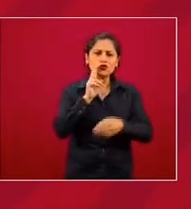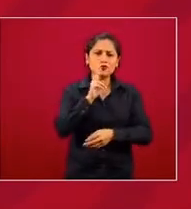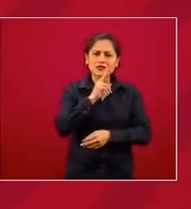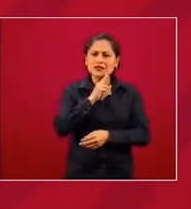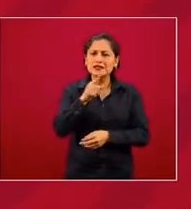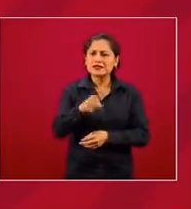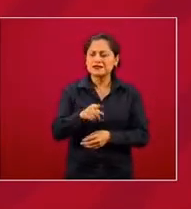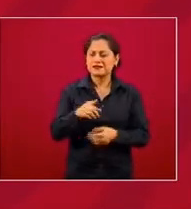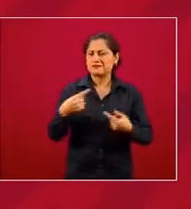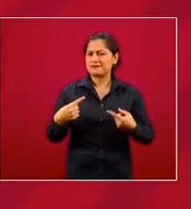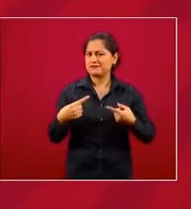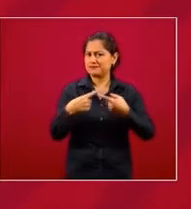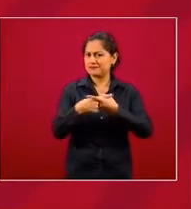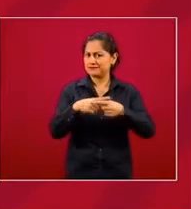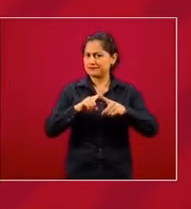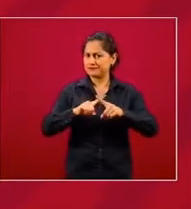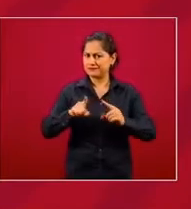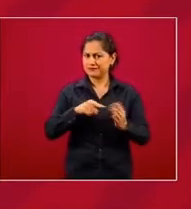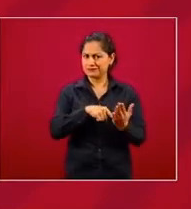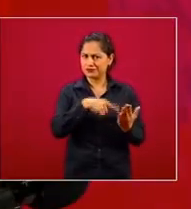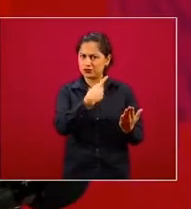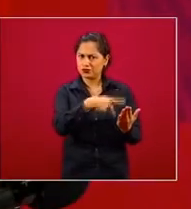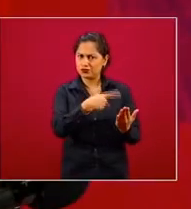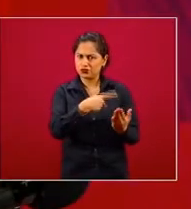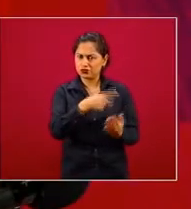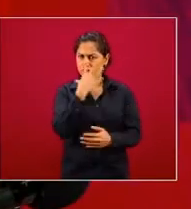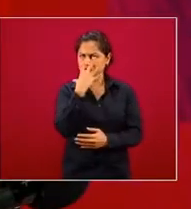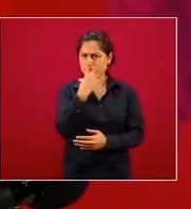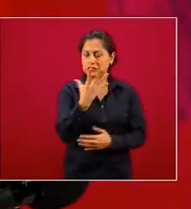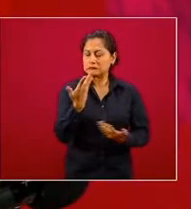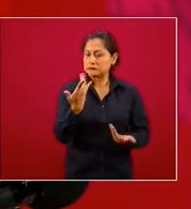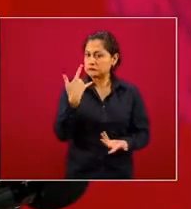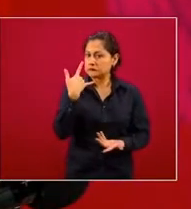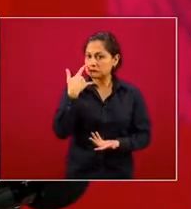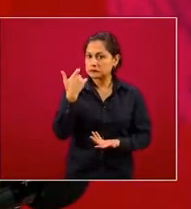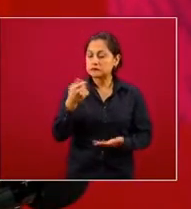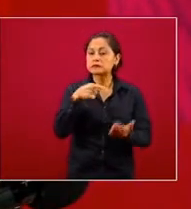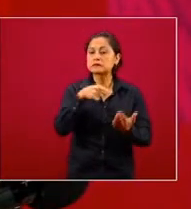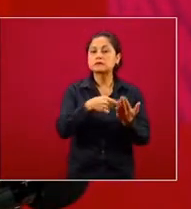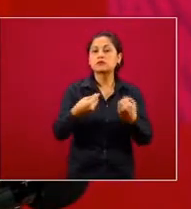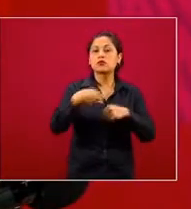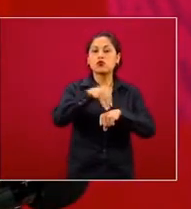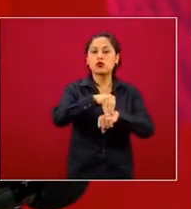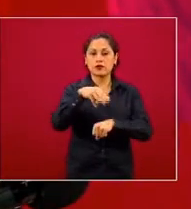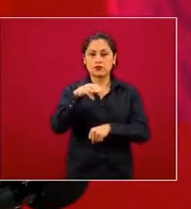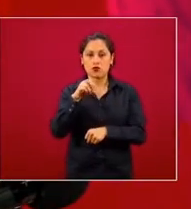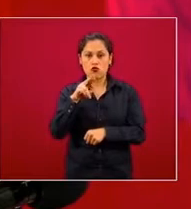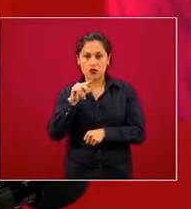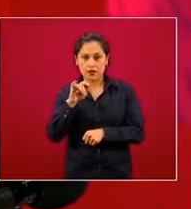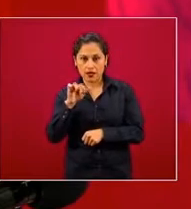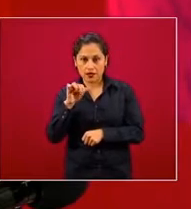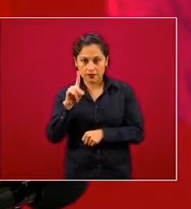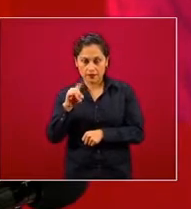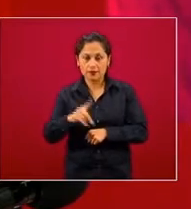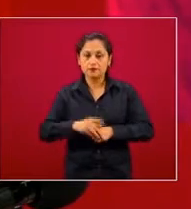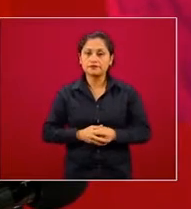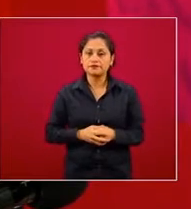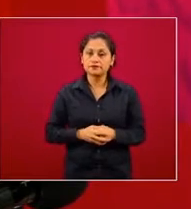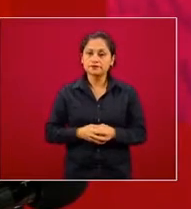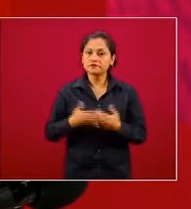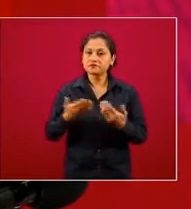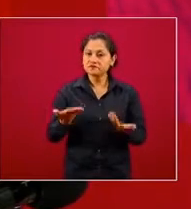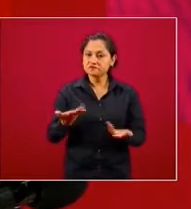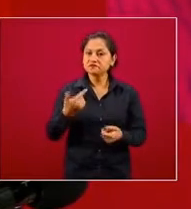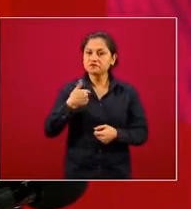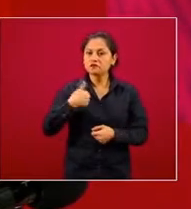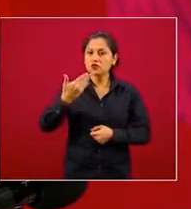doesn't desentona quite con los go with the estándares tone of periodísticos de our este medio context, the one talking y que about habla de death mortalidad. tolls. And when I Y meant about cuando interest me refería a los in what